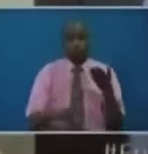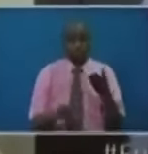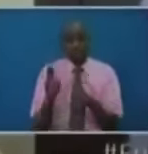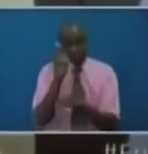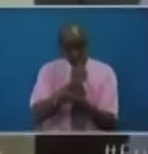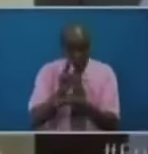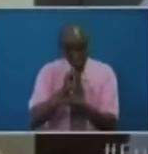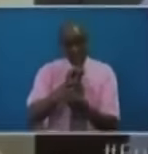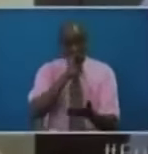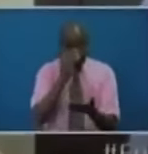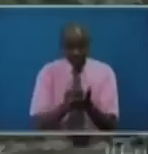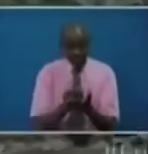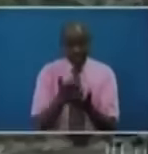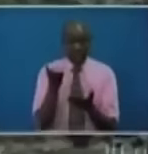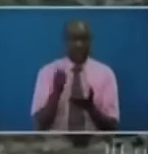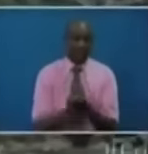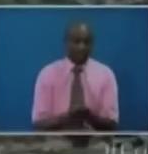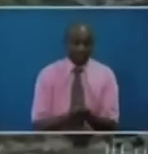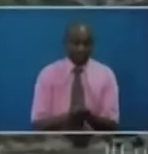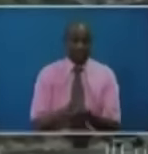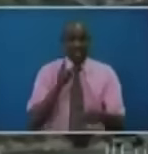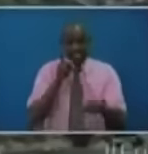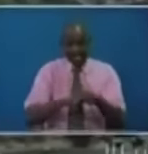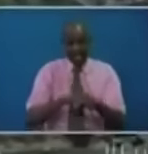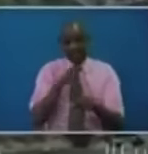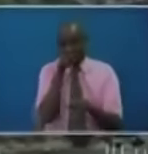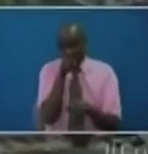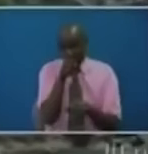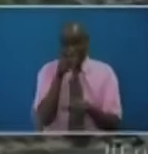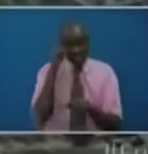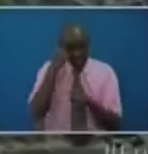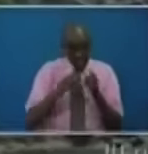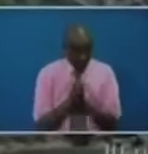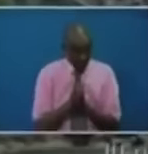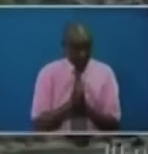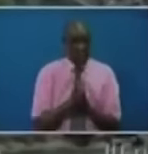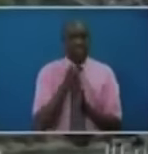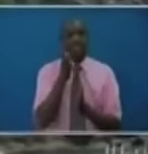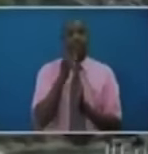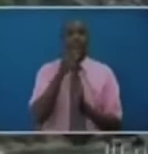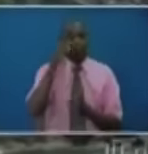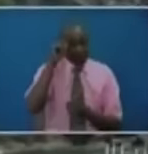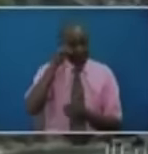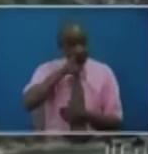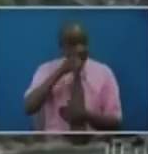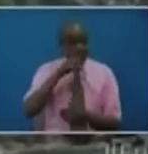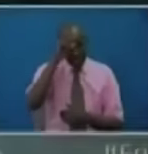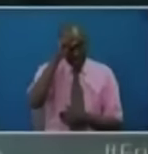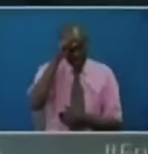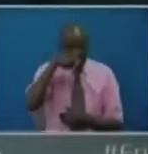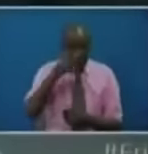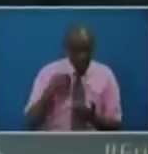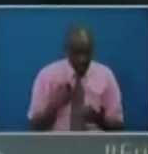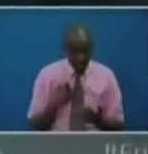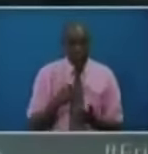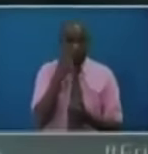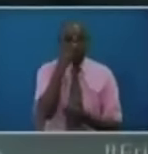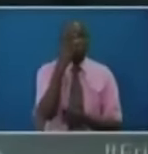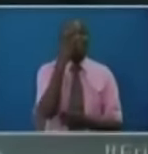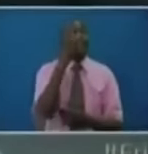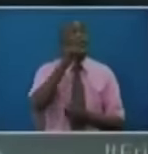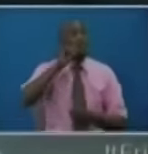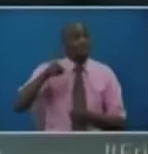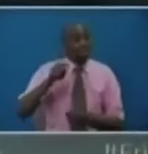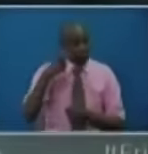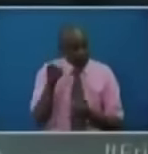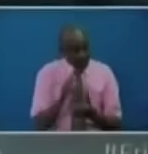use funds at source. During the year under scrutiny, Mombasa County government is accused of having incurred some 24 million shillings